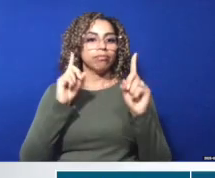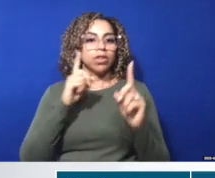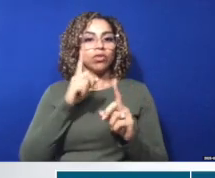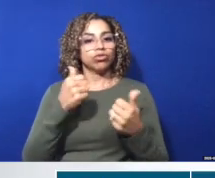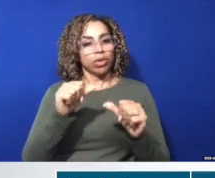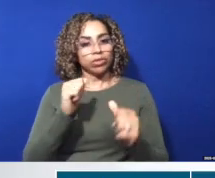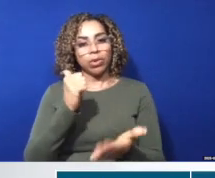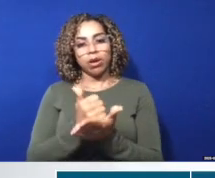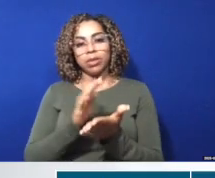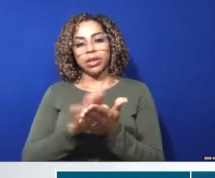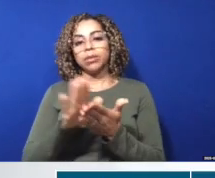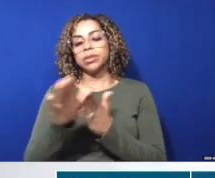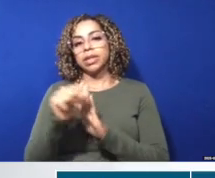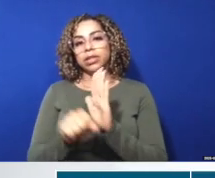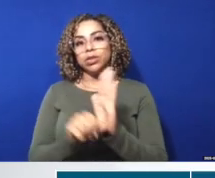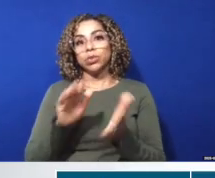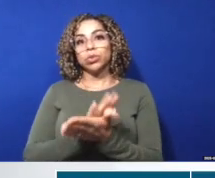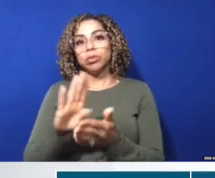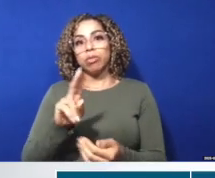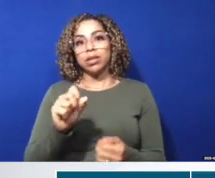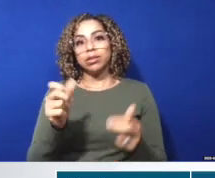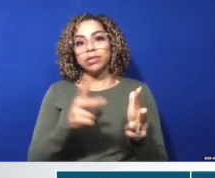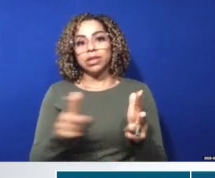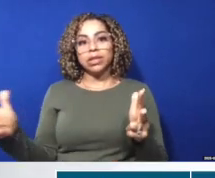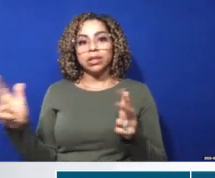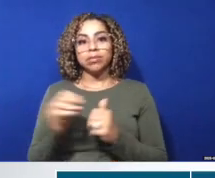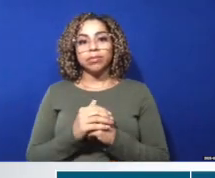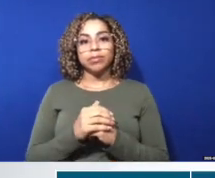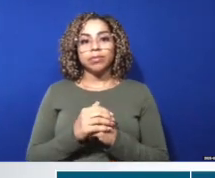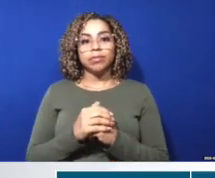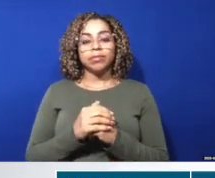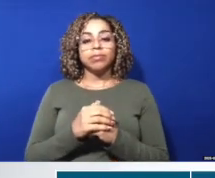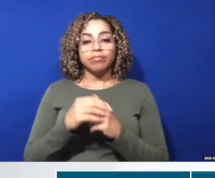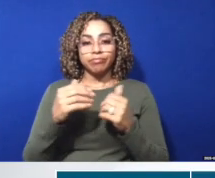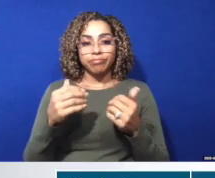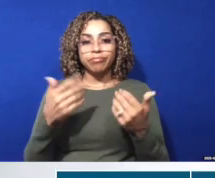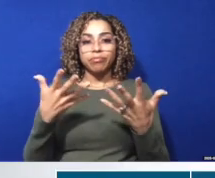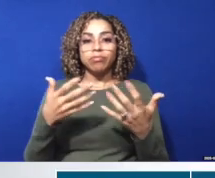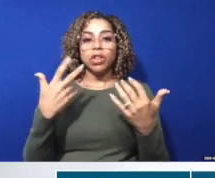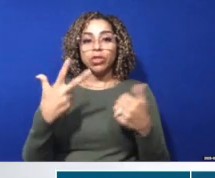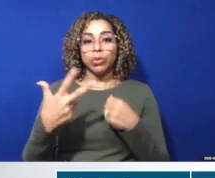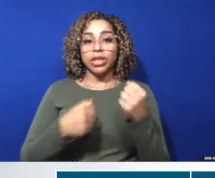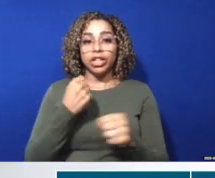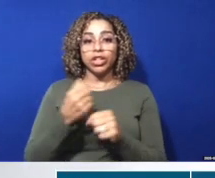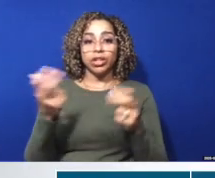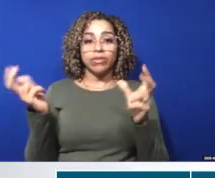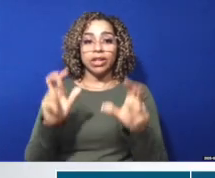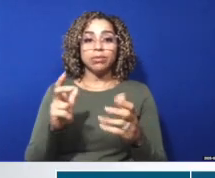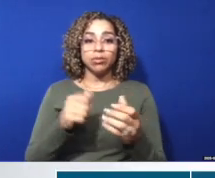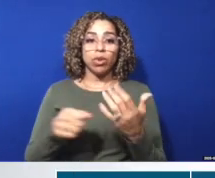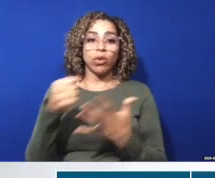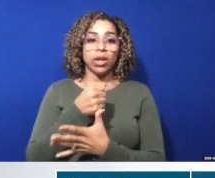A principal product of the heavy-duty investment strategy, the 3-year investment priorities table details our recommendations